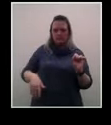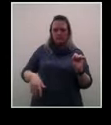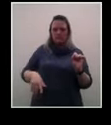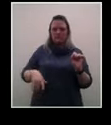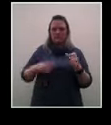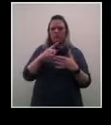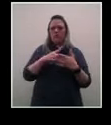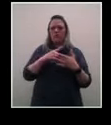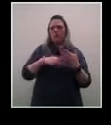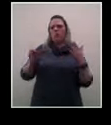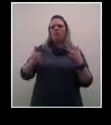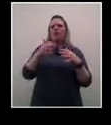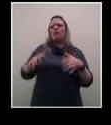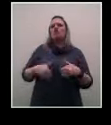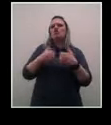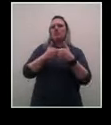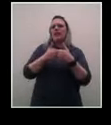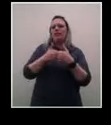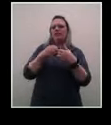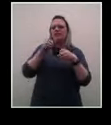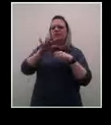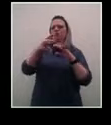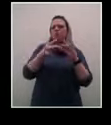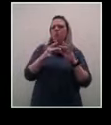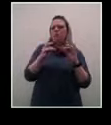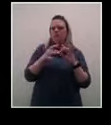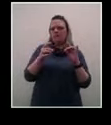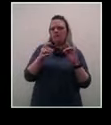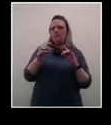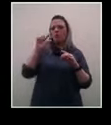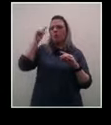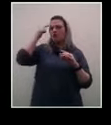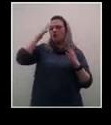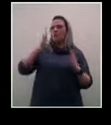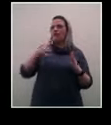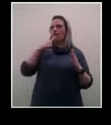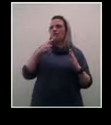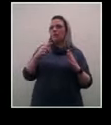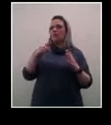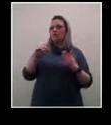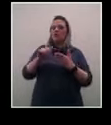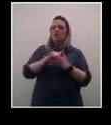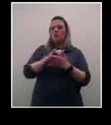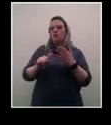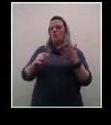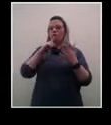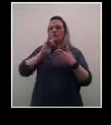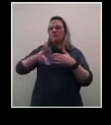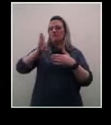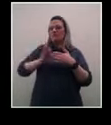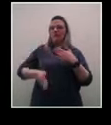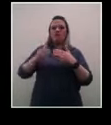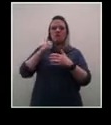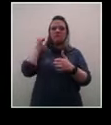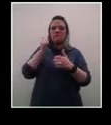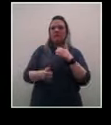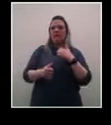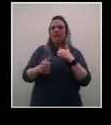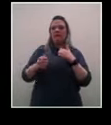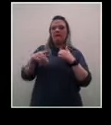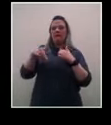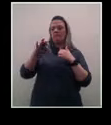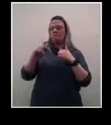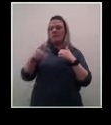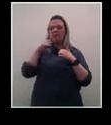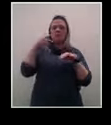challenges in that message, though, in some ways, when we have Governor Cuomo saying New York is over its peak in terms of perhaps